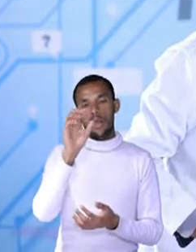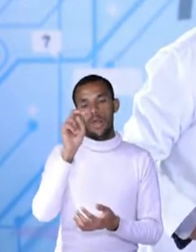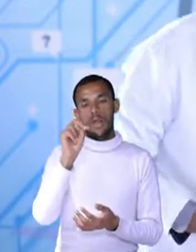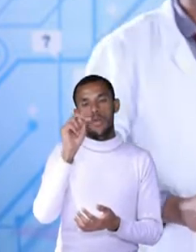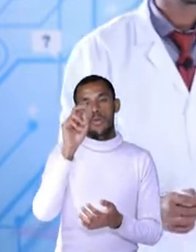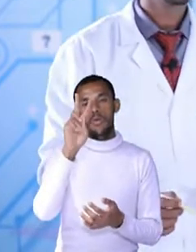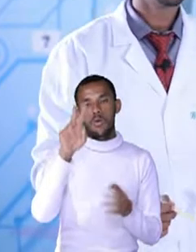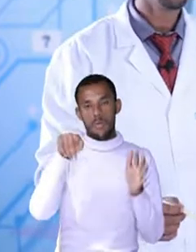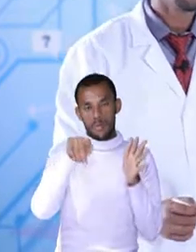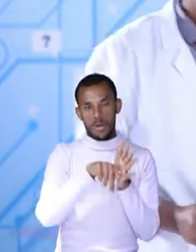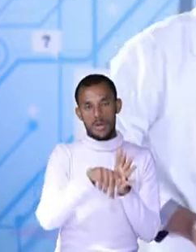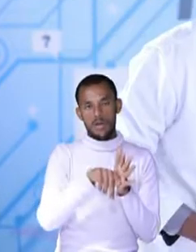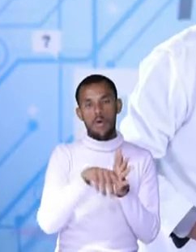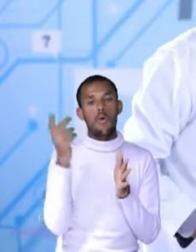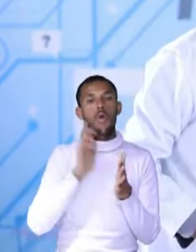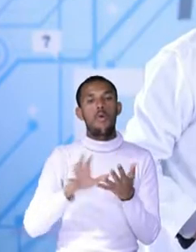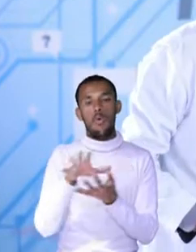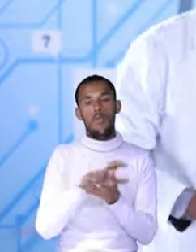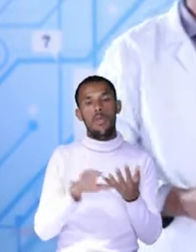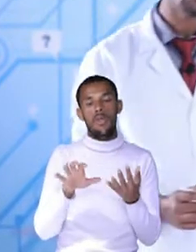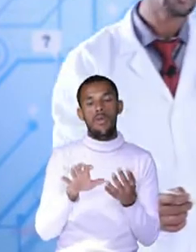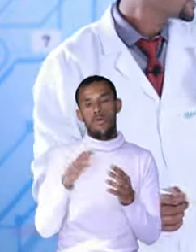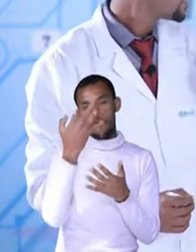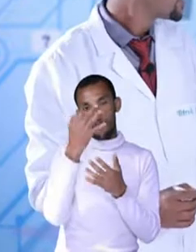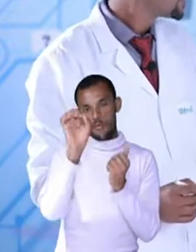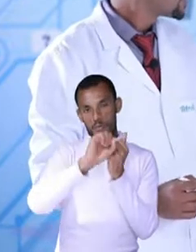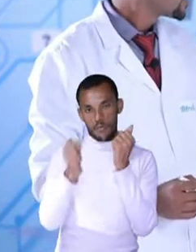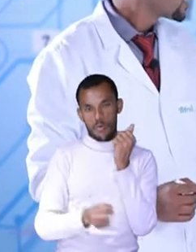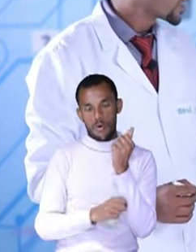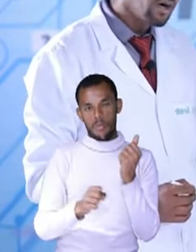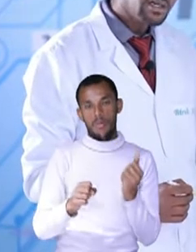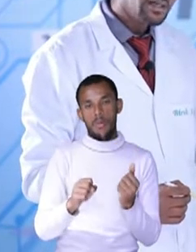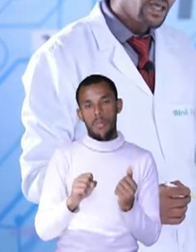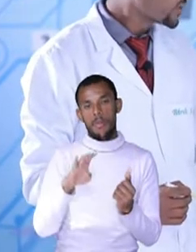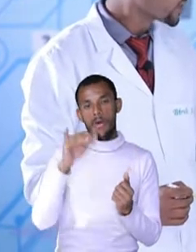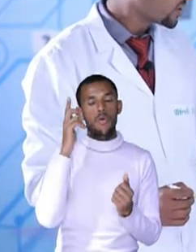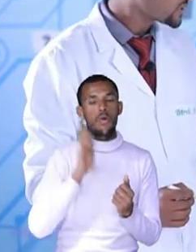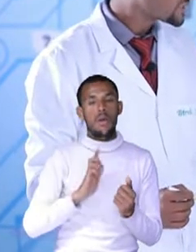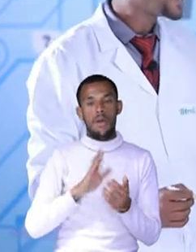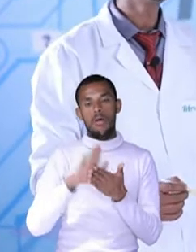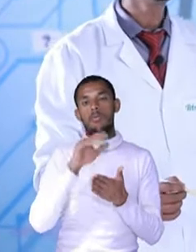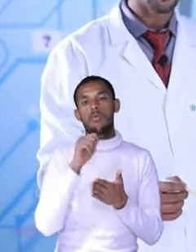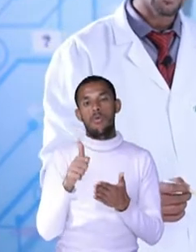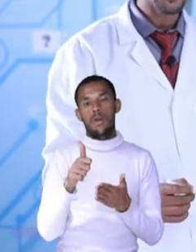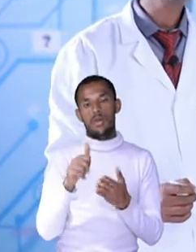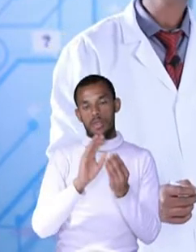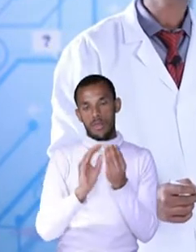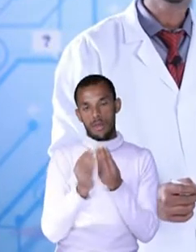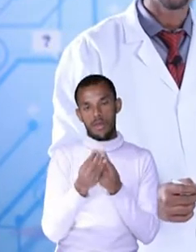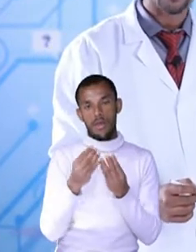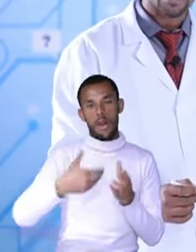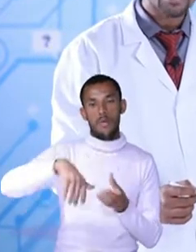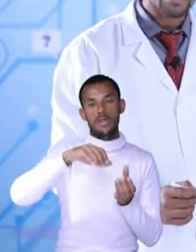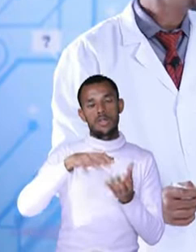AuCN2-. This is gold complex. Gold complex formed by what? gold, impure gold, treated by an